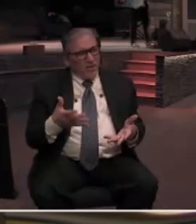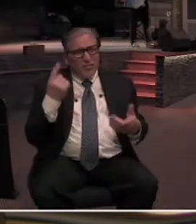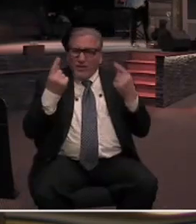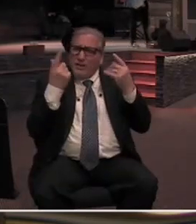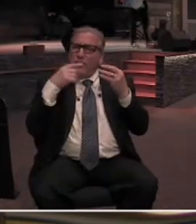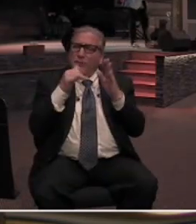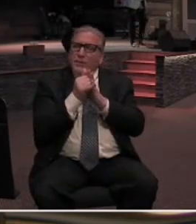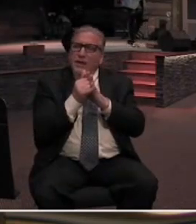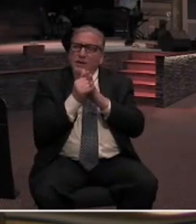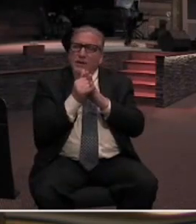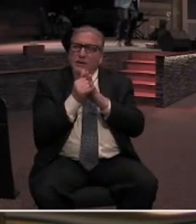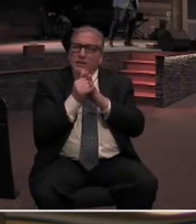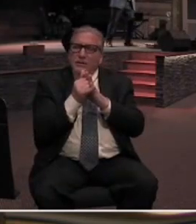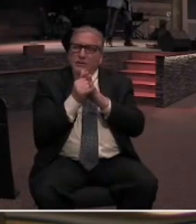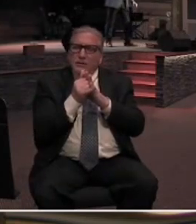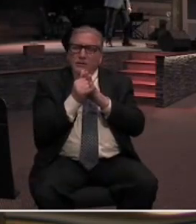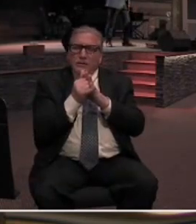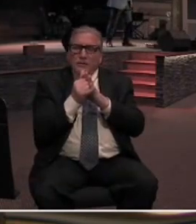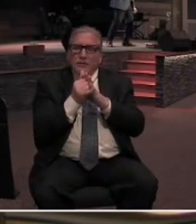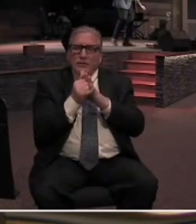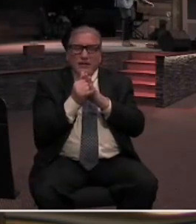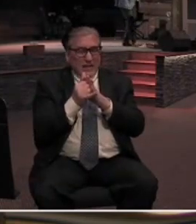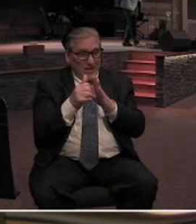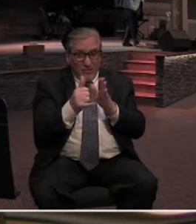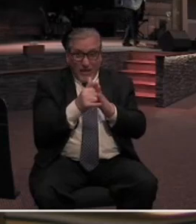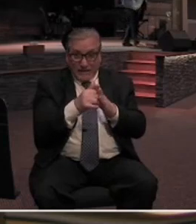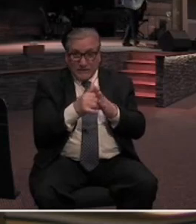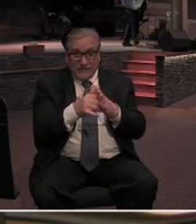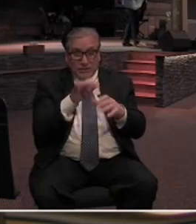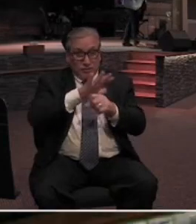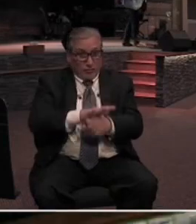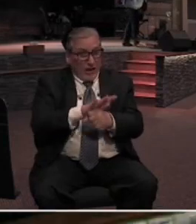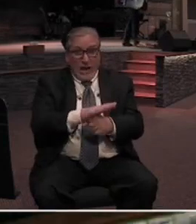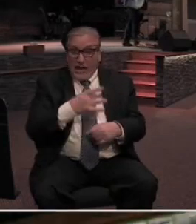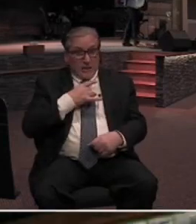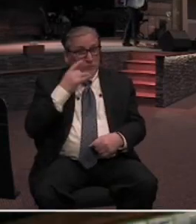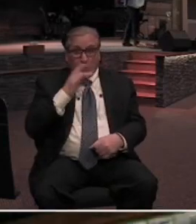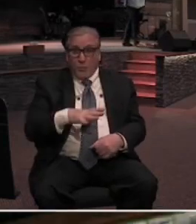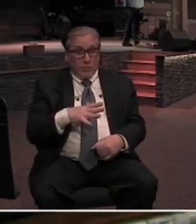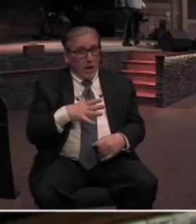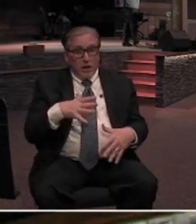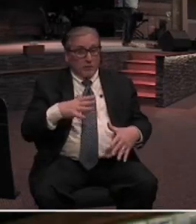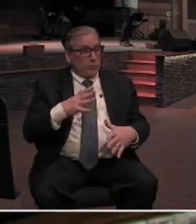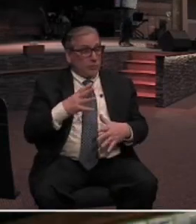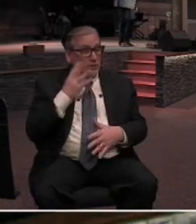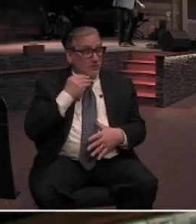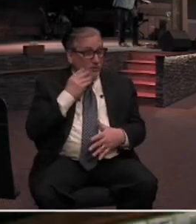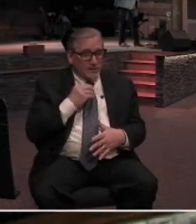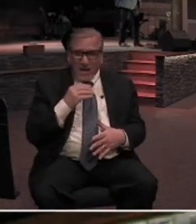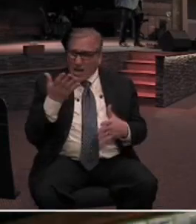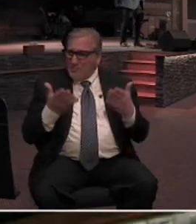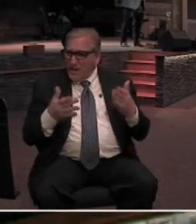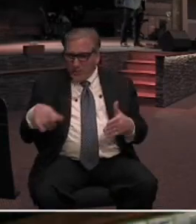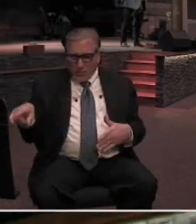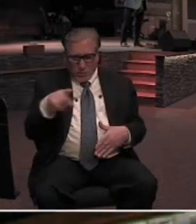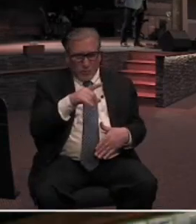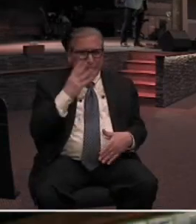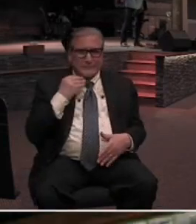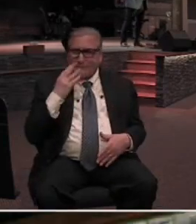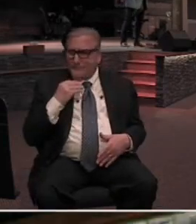that. That's distress I don't like to experience. Maybe you've been in those